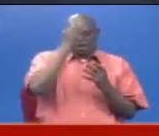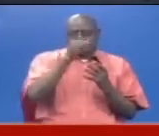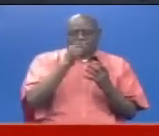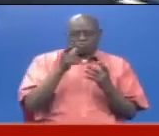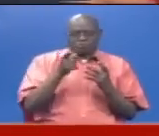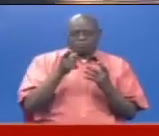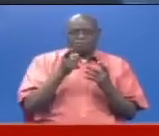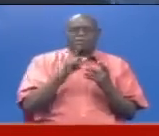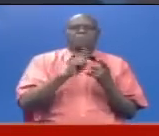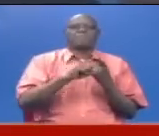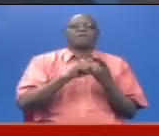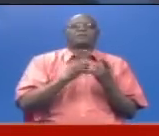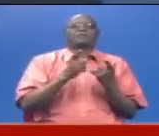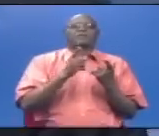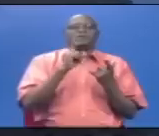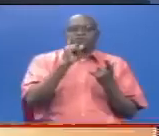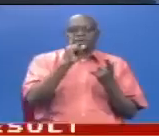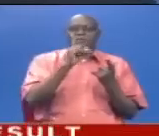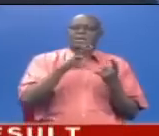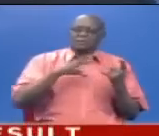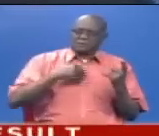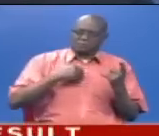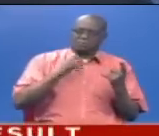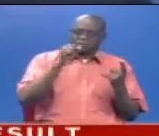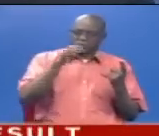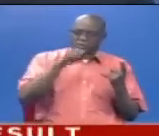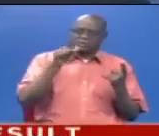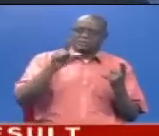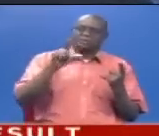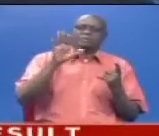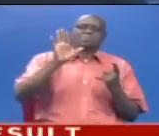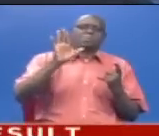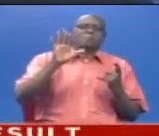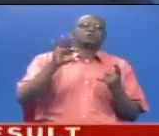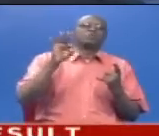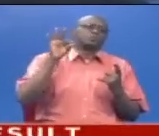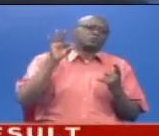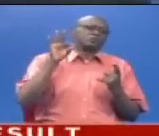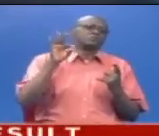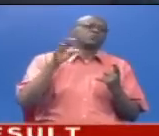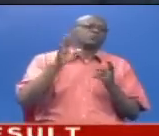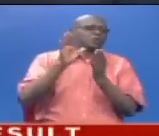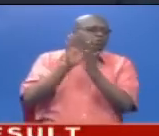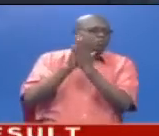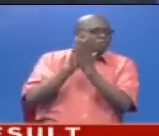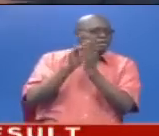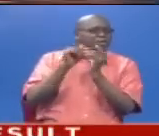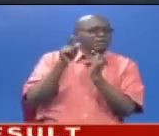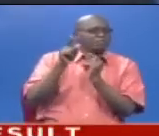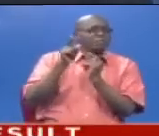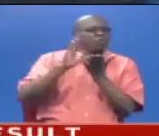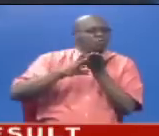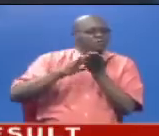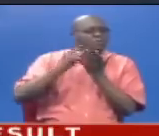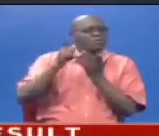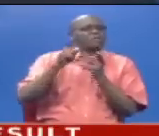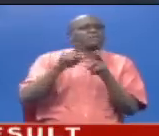that, yes, he has conceded. That is his choice. He has done it greatly. It is good. We commend him. We encourage the rest or other people